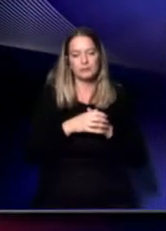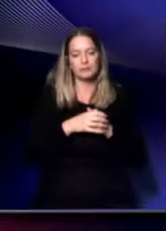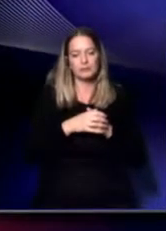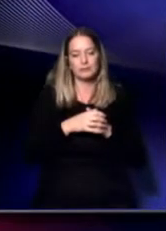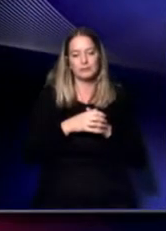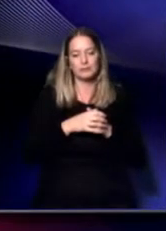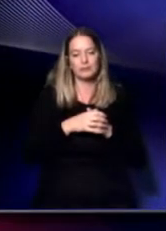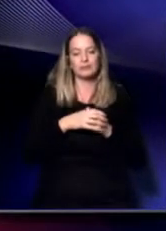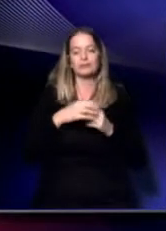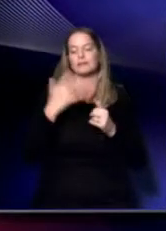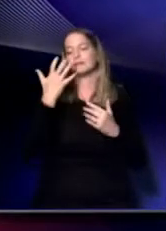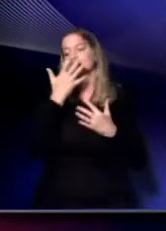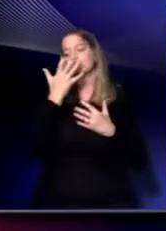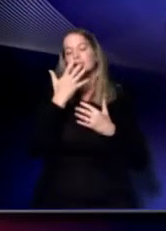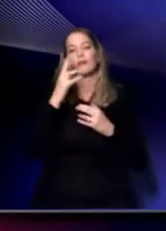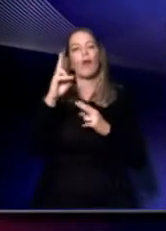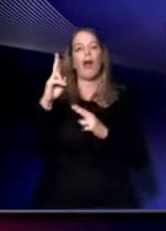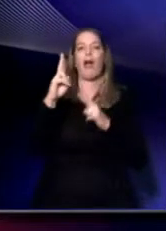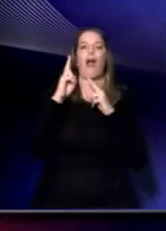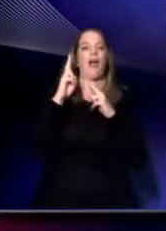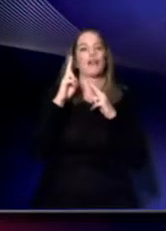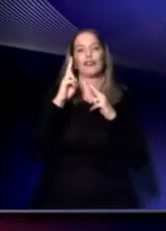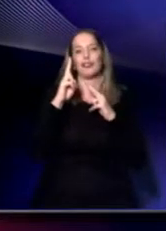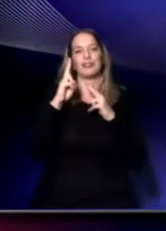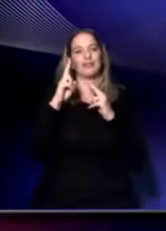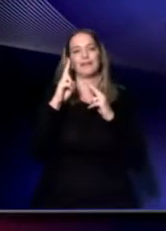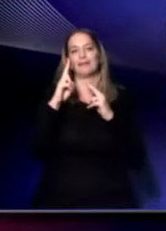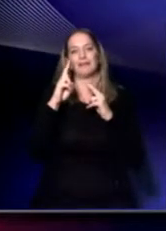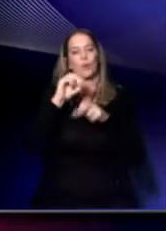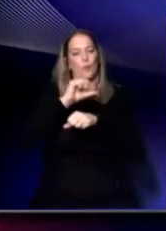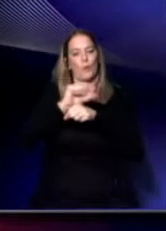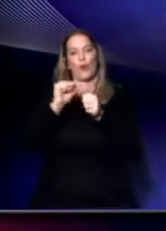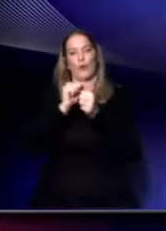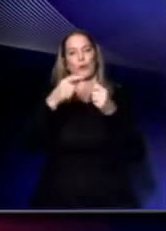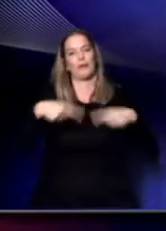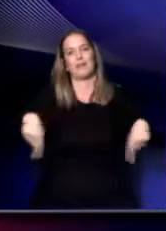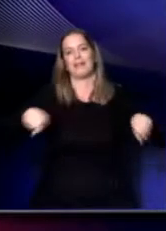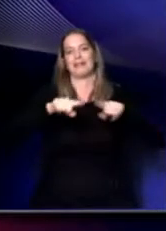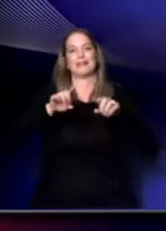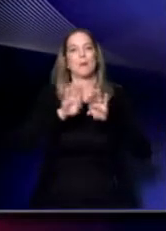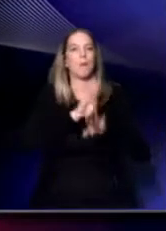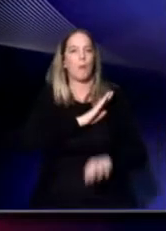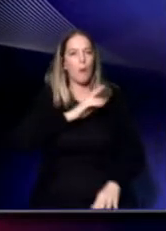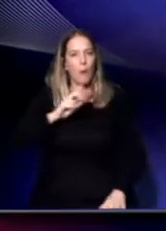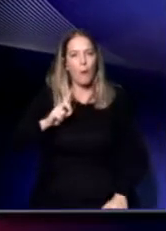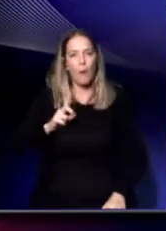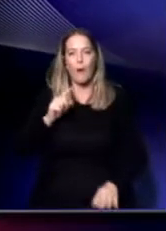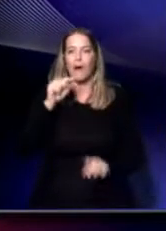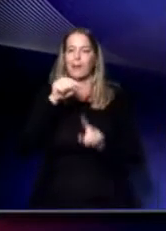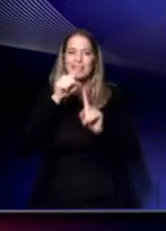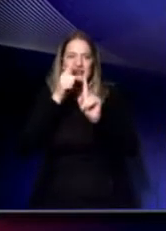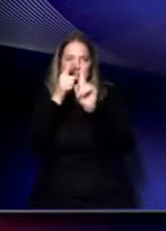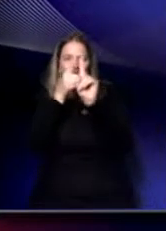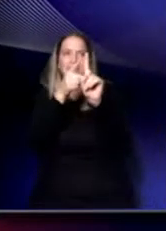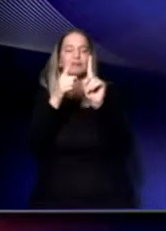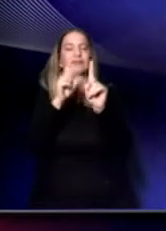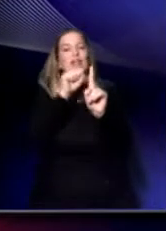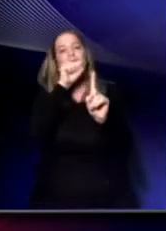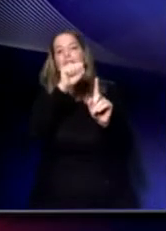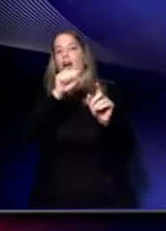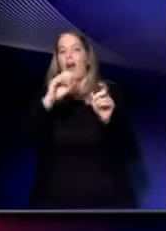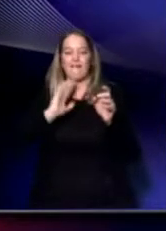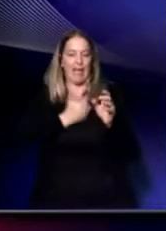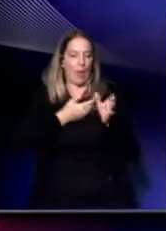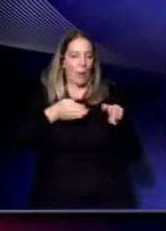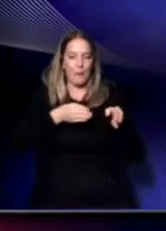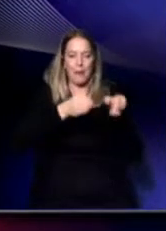I've been so honored to serve on this board. I love the direction it's going. I'm so glad we finally got Annette hired. And Annette,